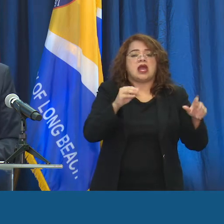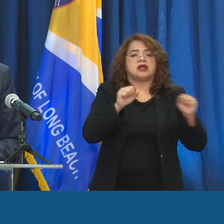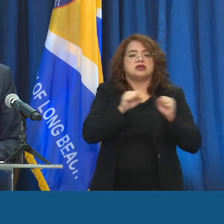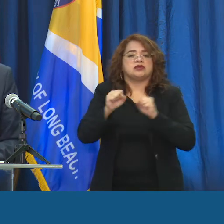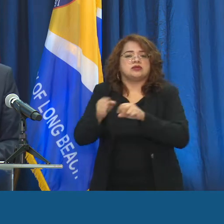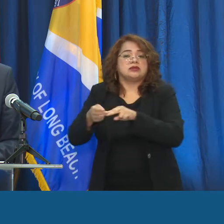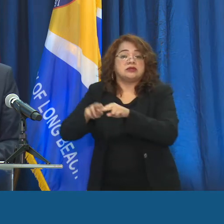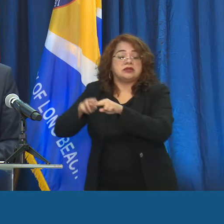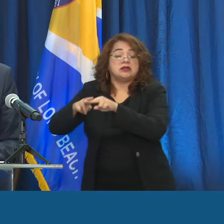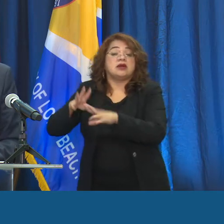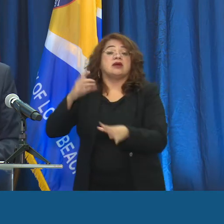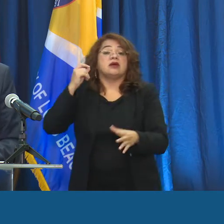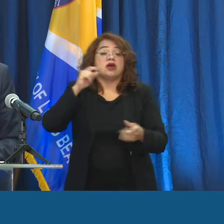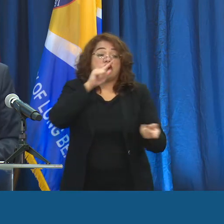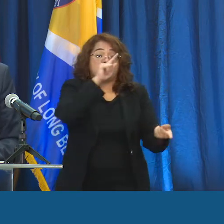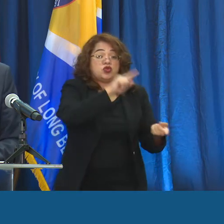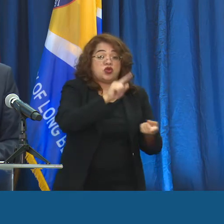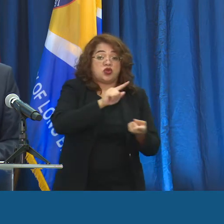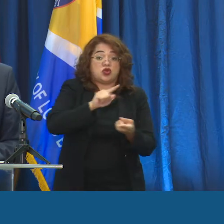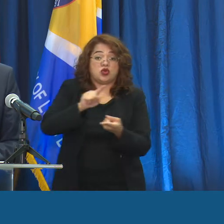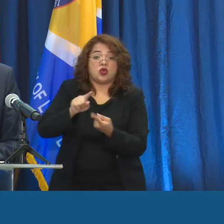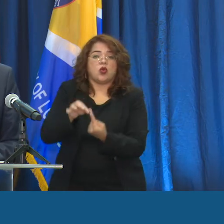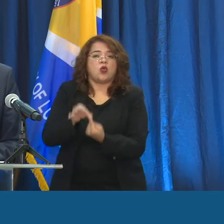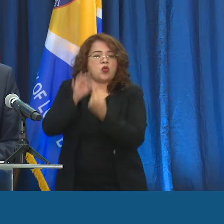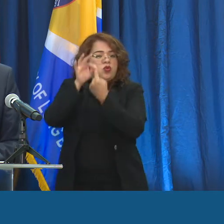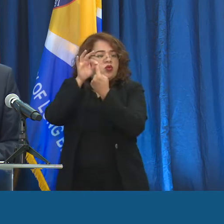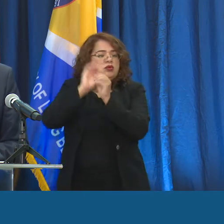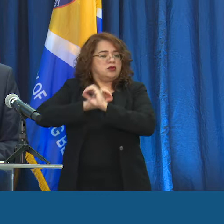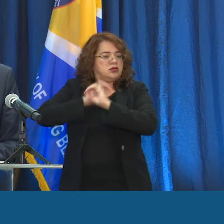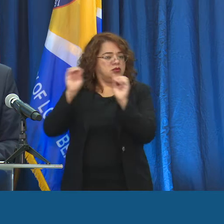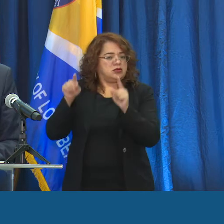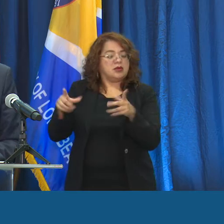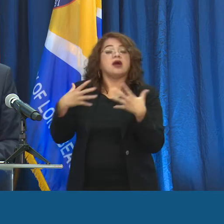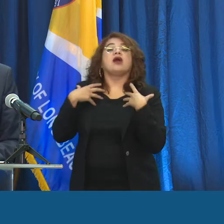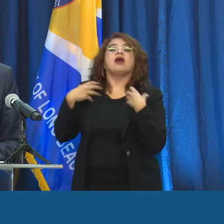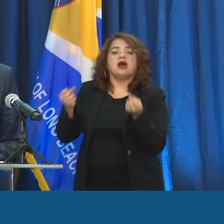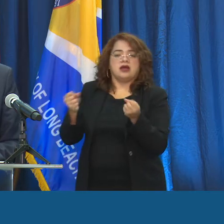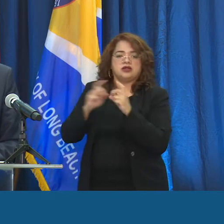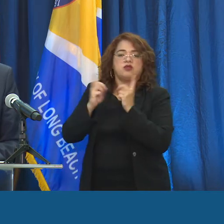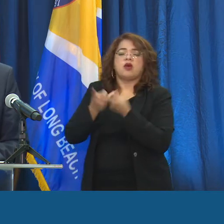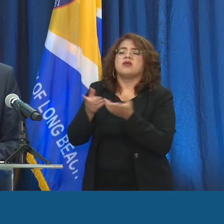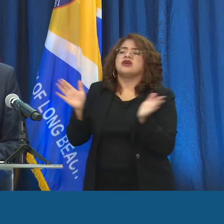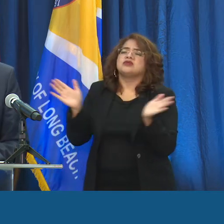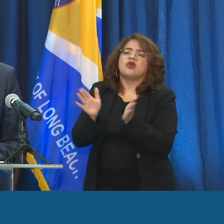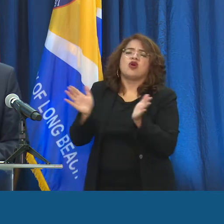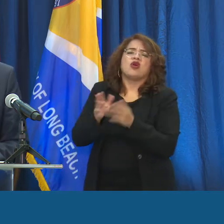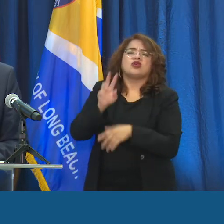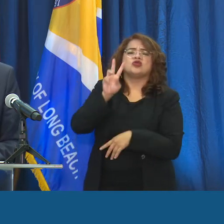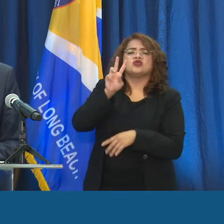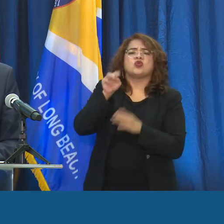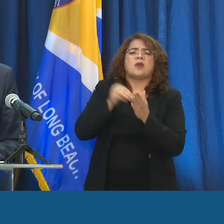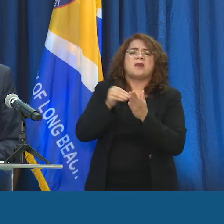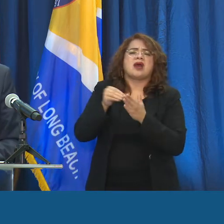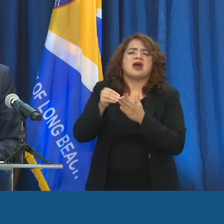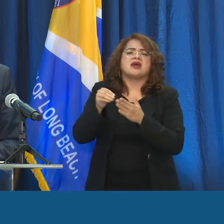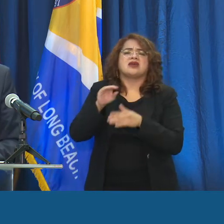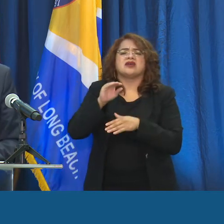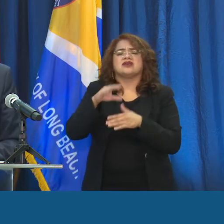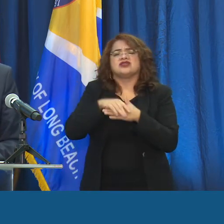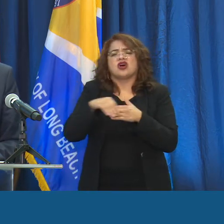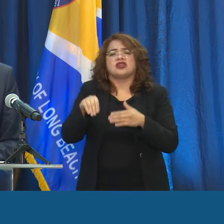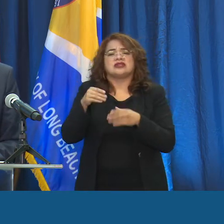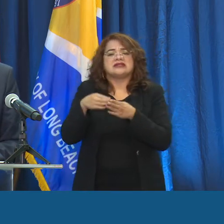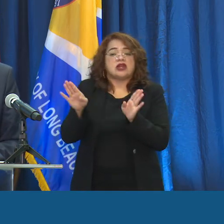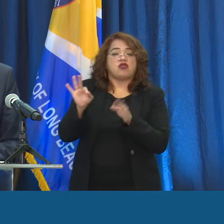took reductions except for the health department. They have very small general fund, only about $2 million or 2% of their